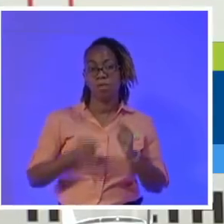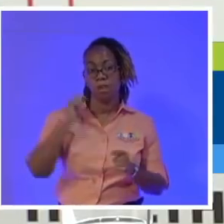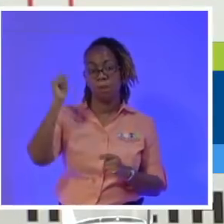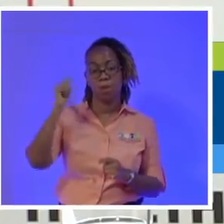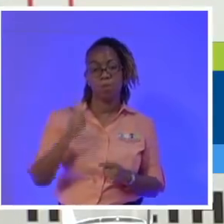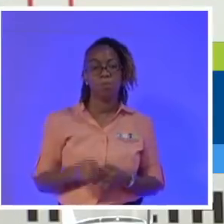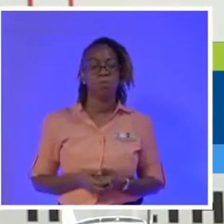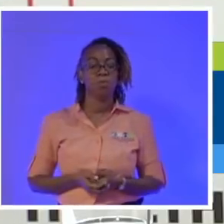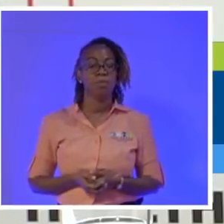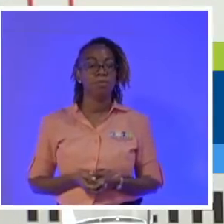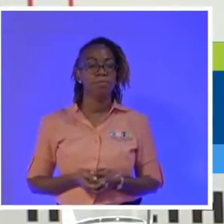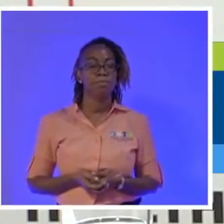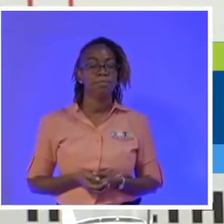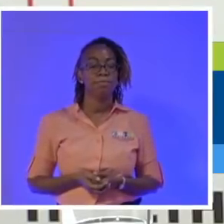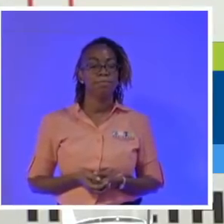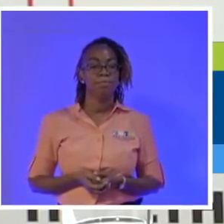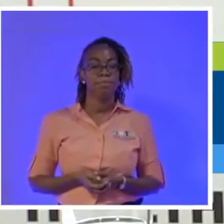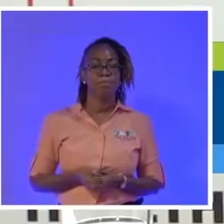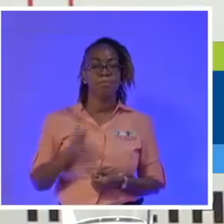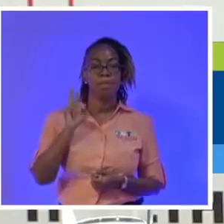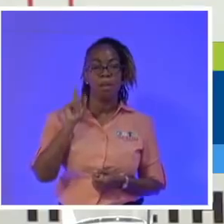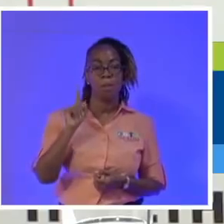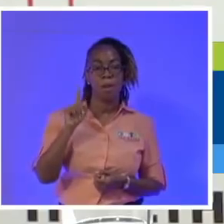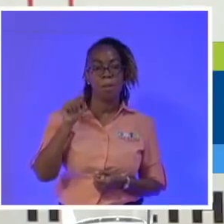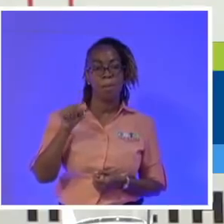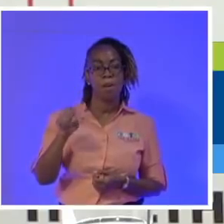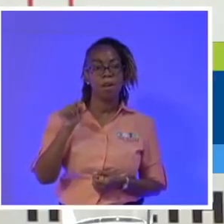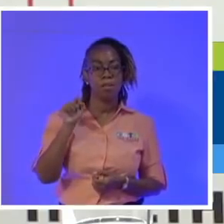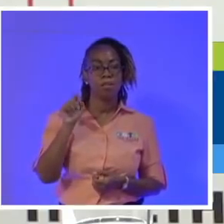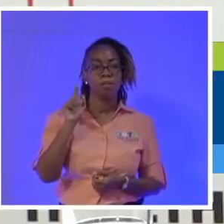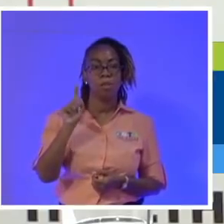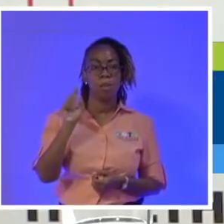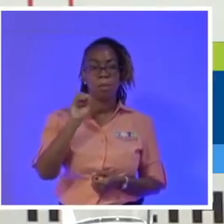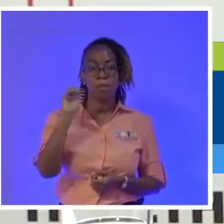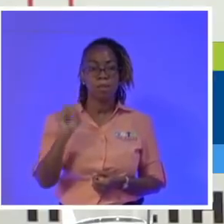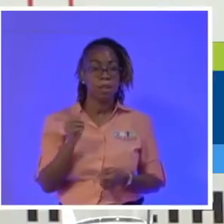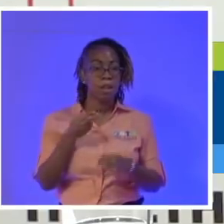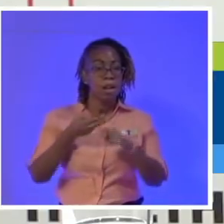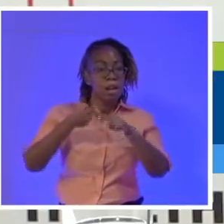in increments of 0.1% per day.